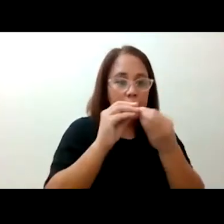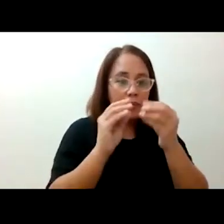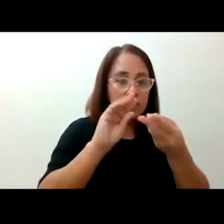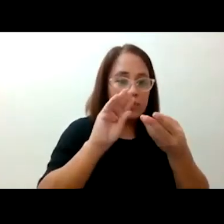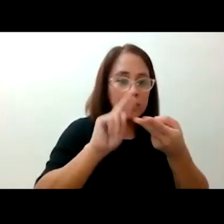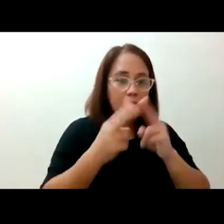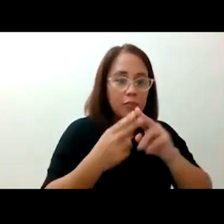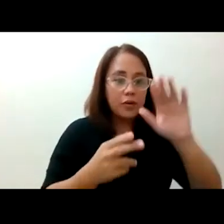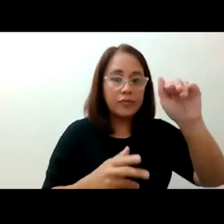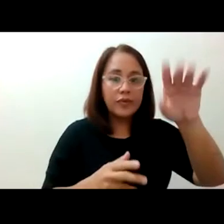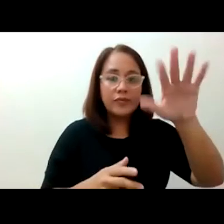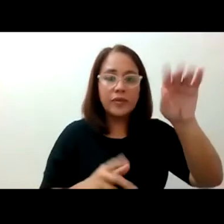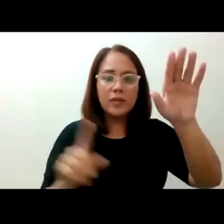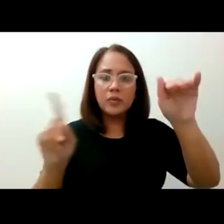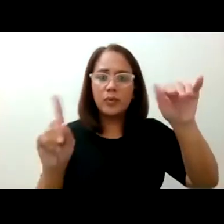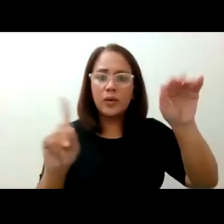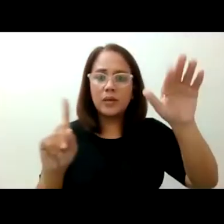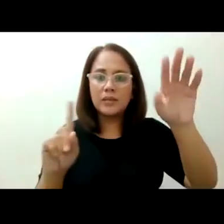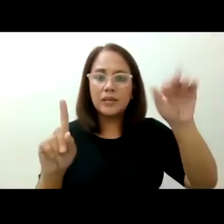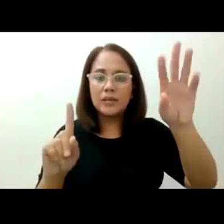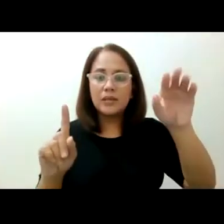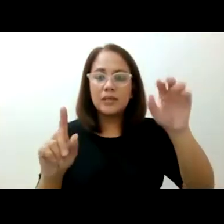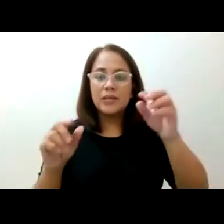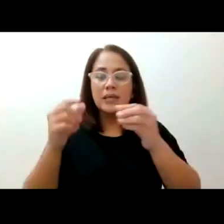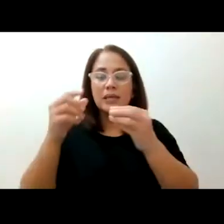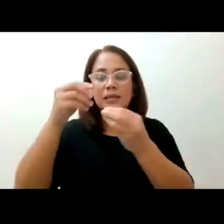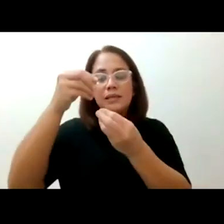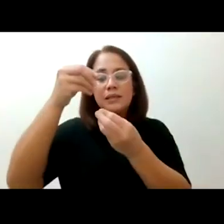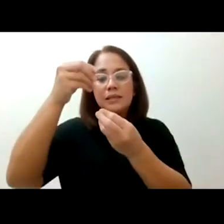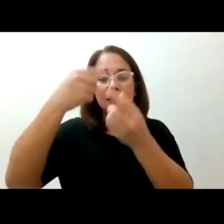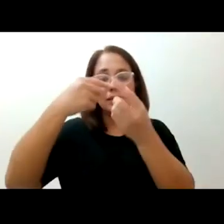15, the sign for bananas is a